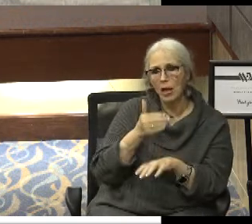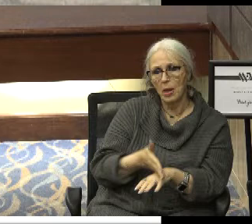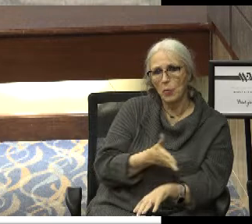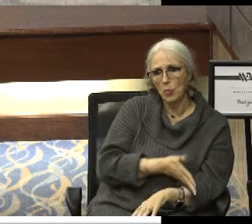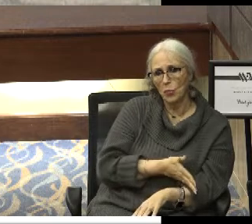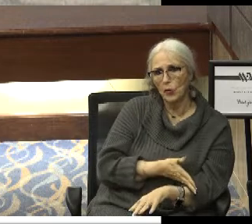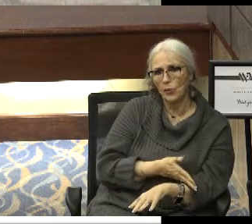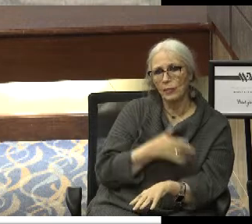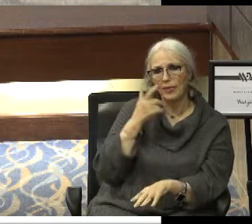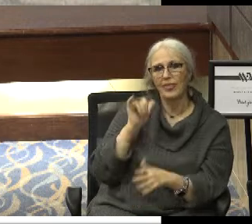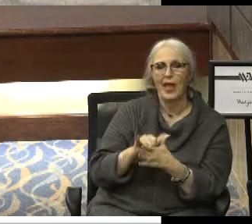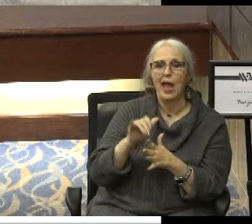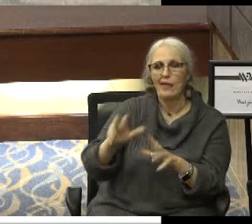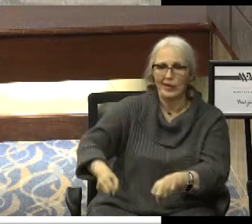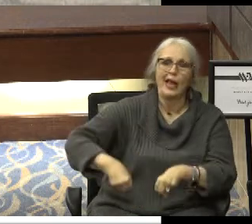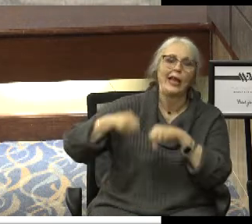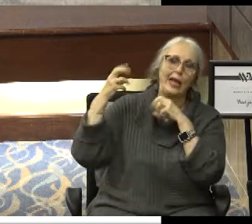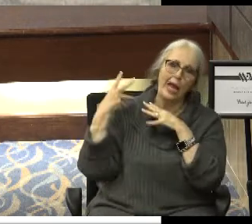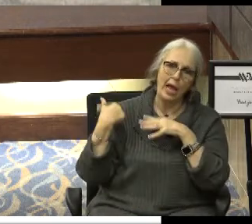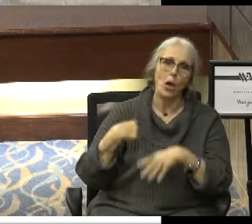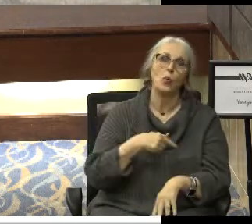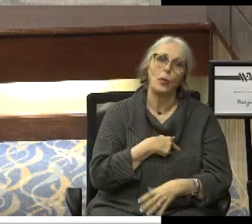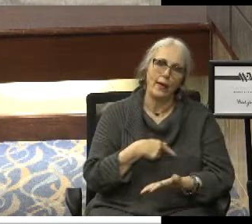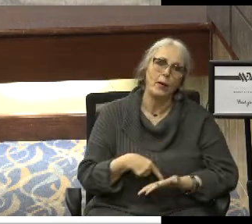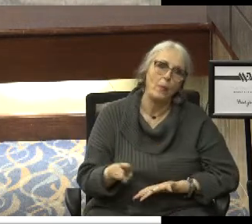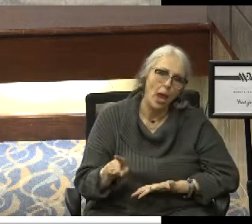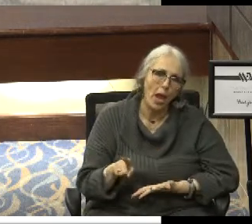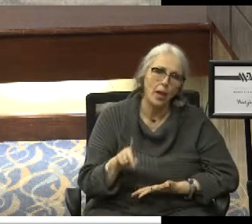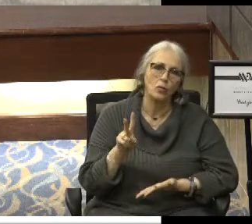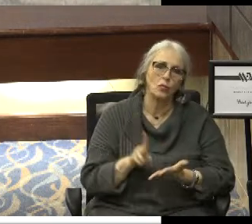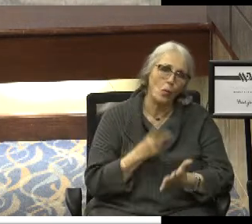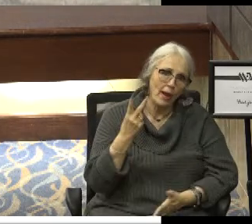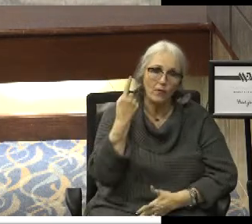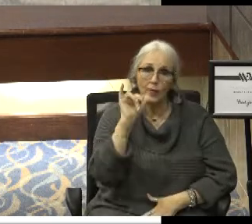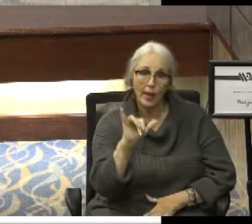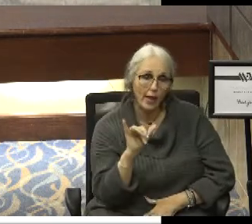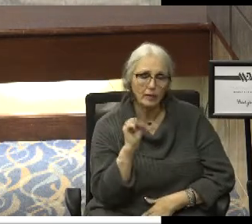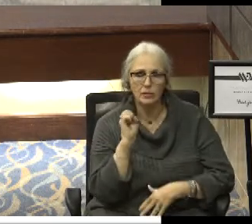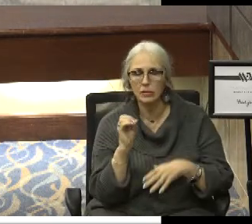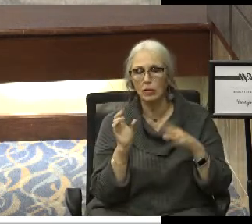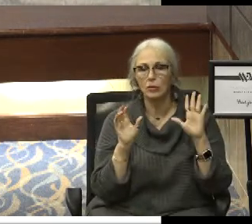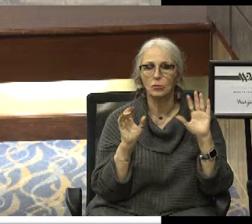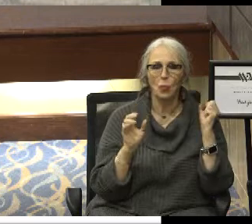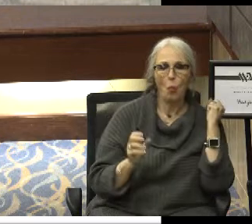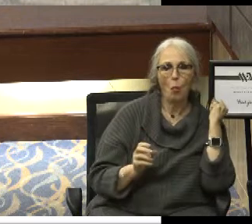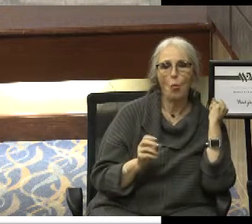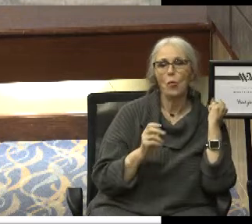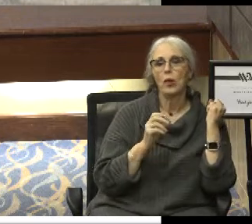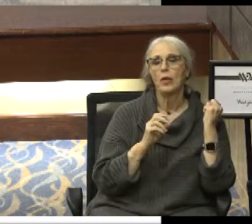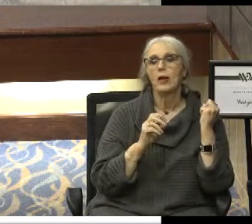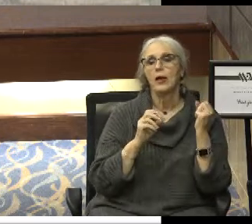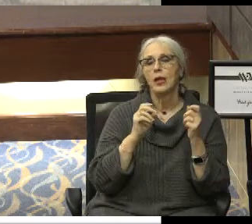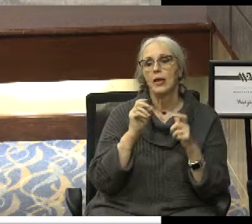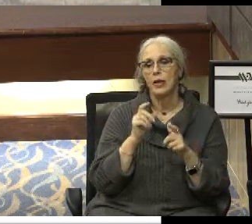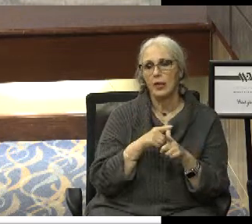have to be ripped out and repaid for. We've been successful with that, but we're kind of right at the point now where that scope adjustment has